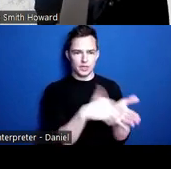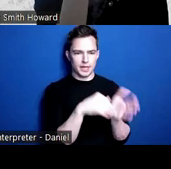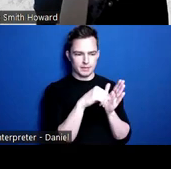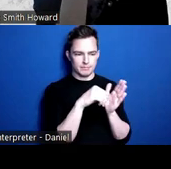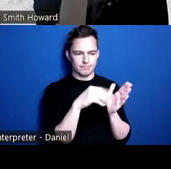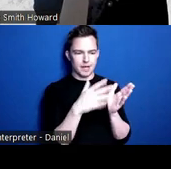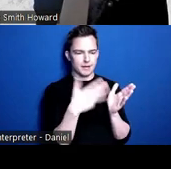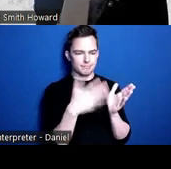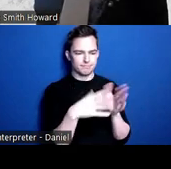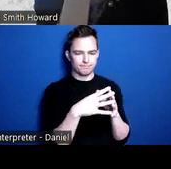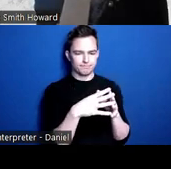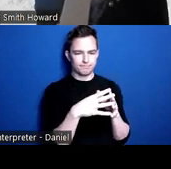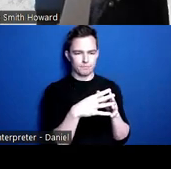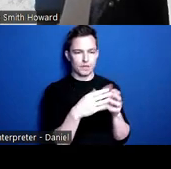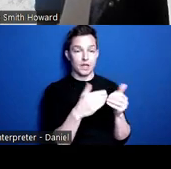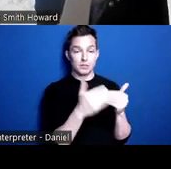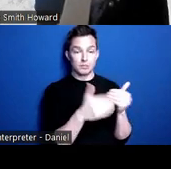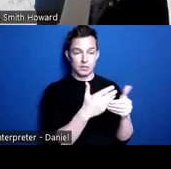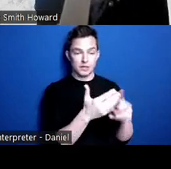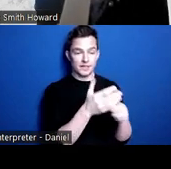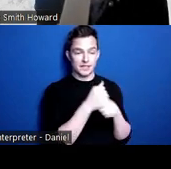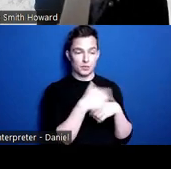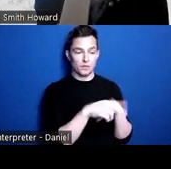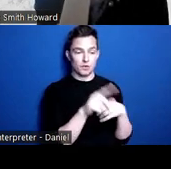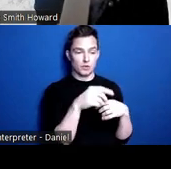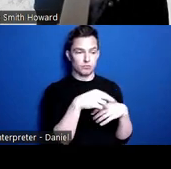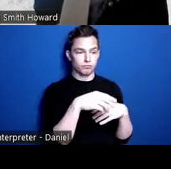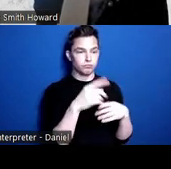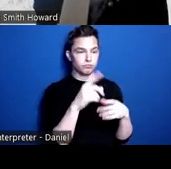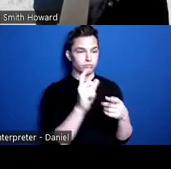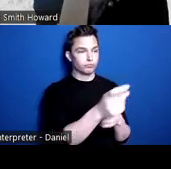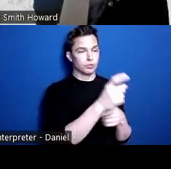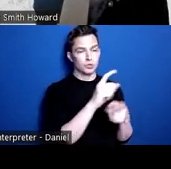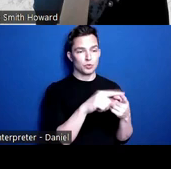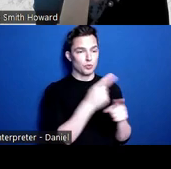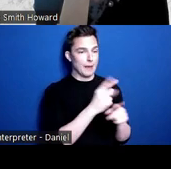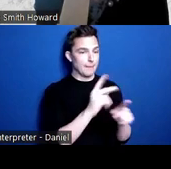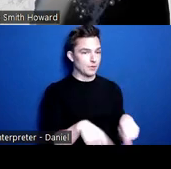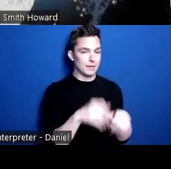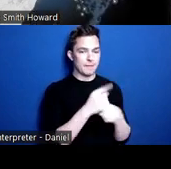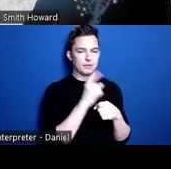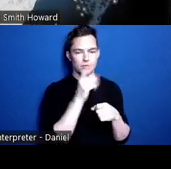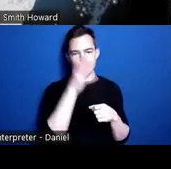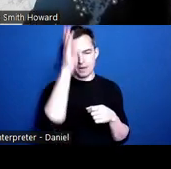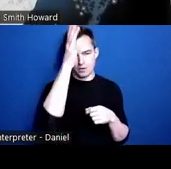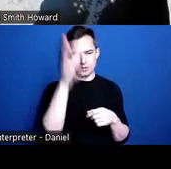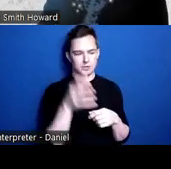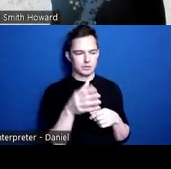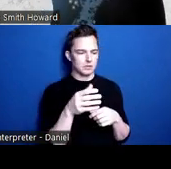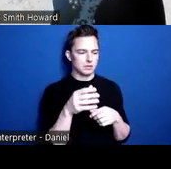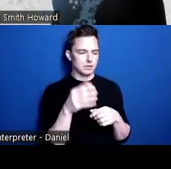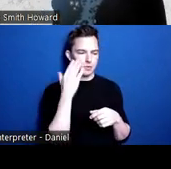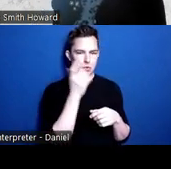is a process of getting the referral to the right person, a parents and families knowing who to contact